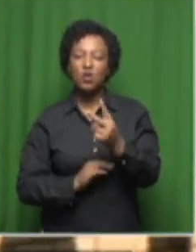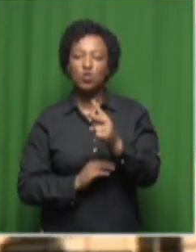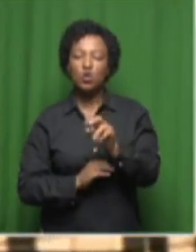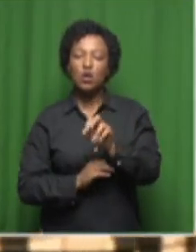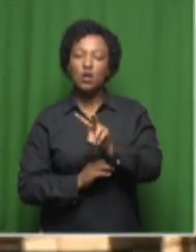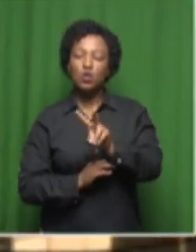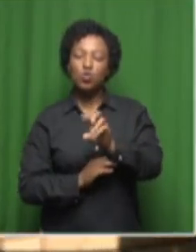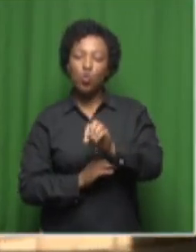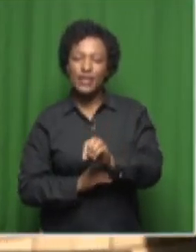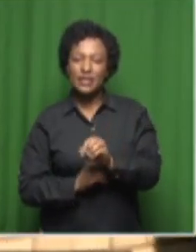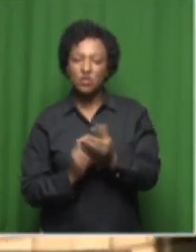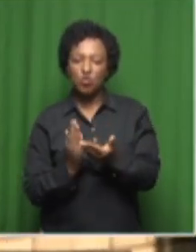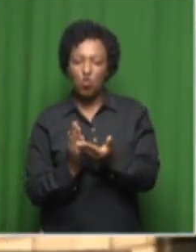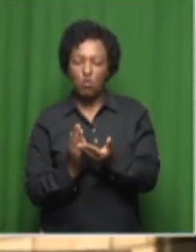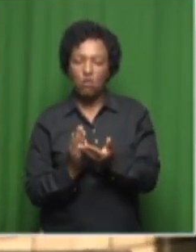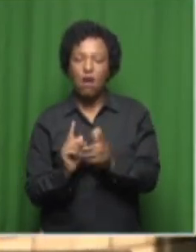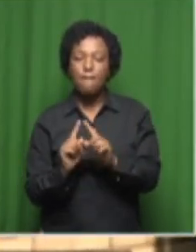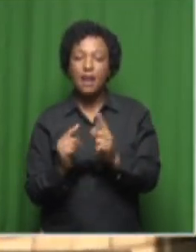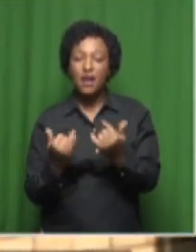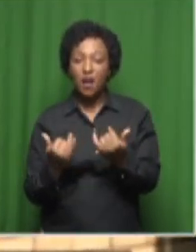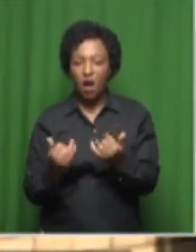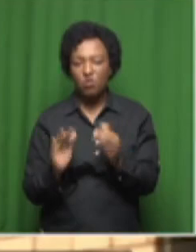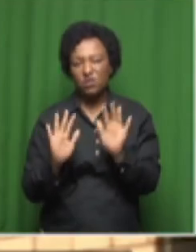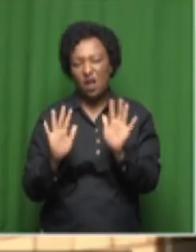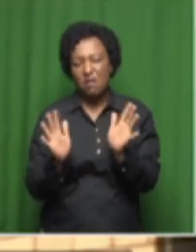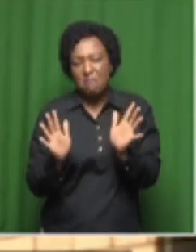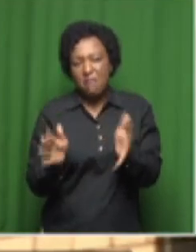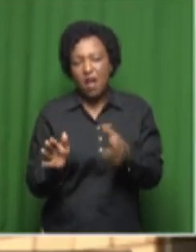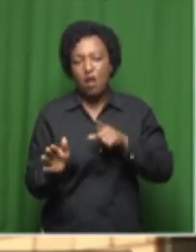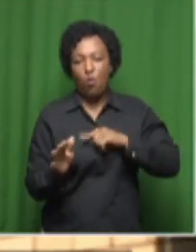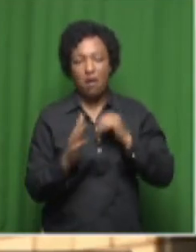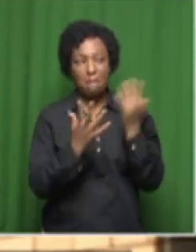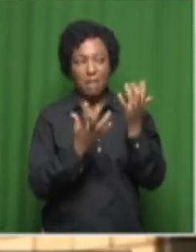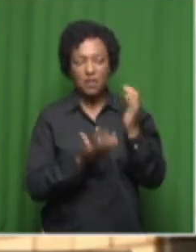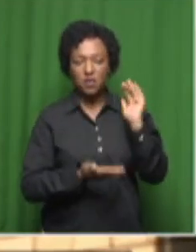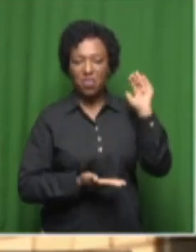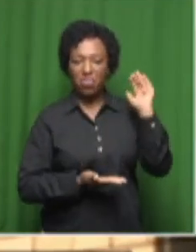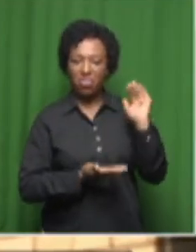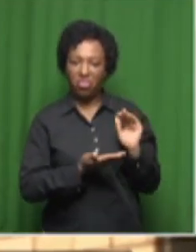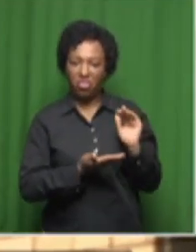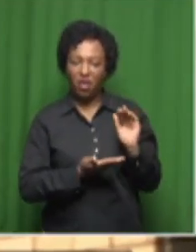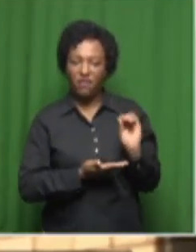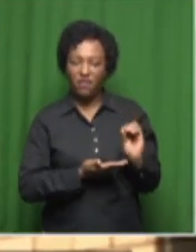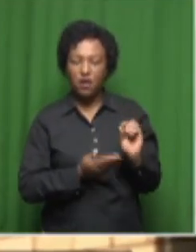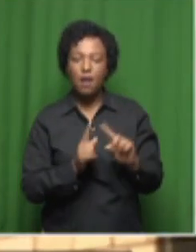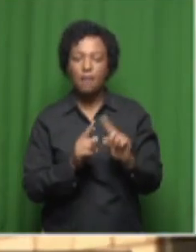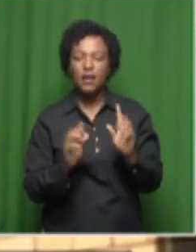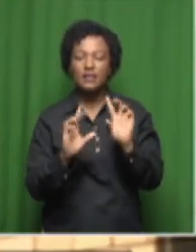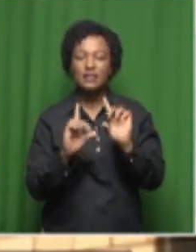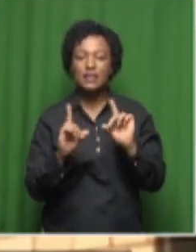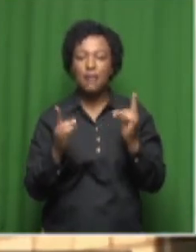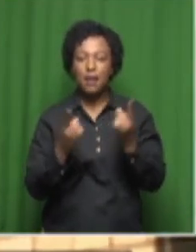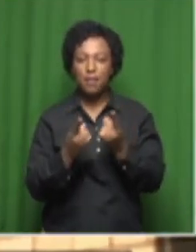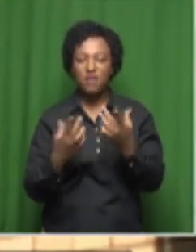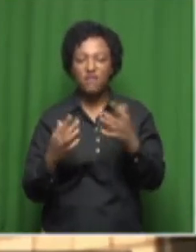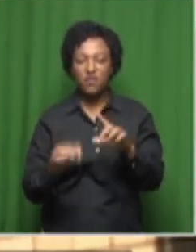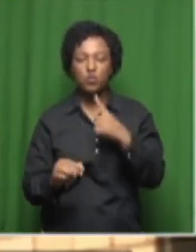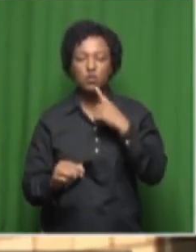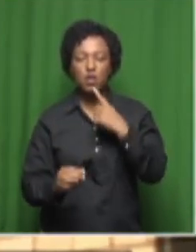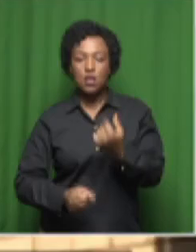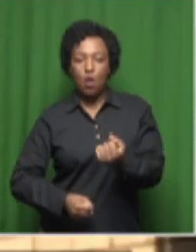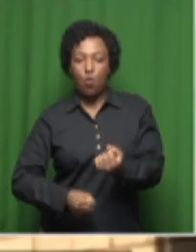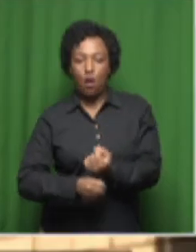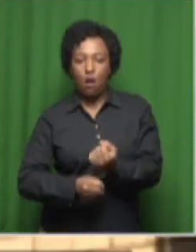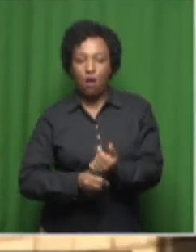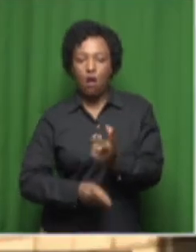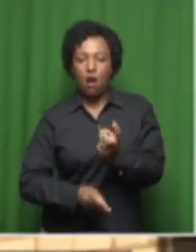and 3 replacement schools. So demand is always an issue in the Western Cape. But the department giving the assurance that they're working very hard to get